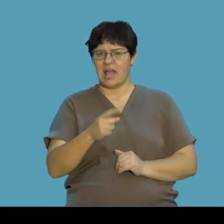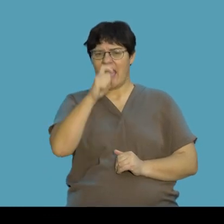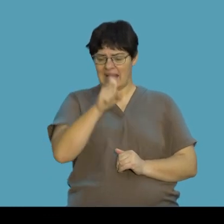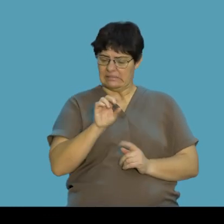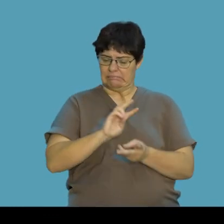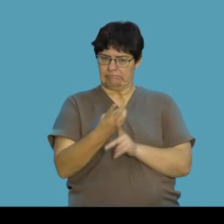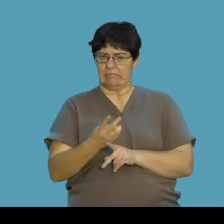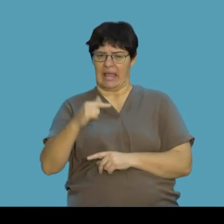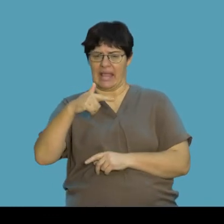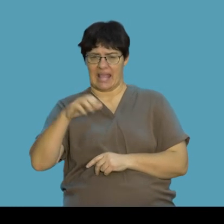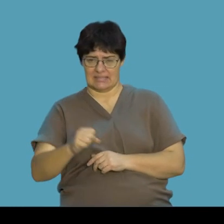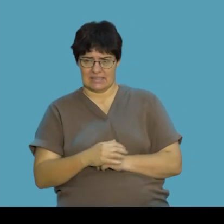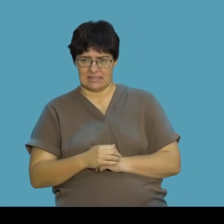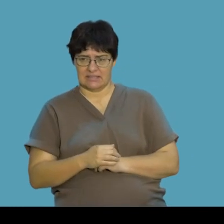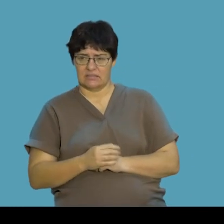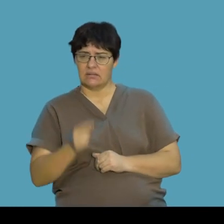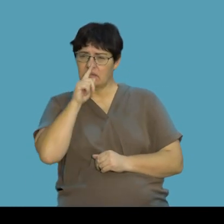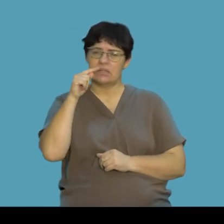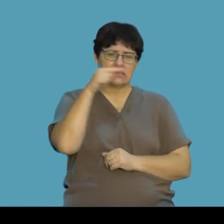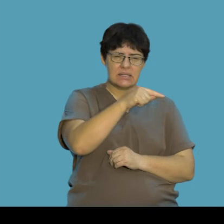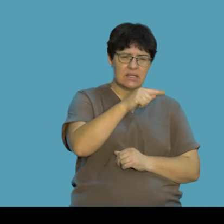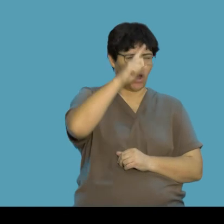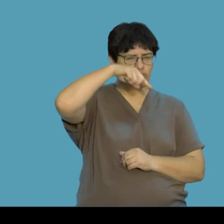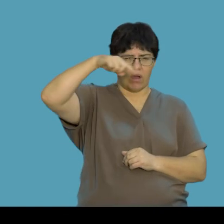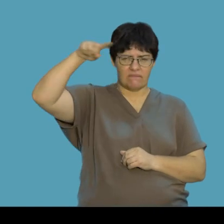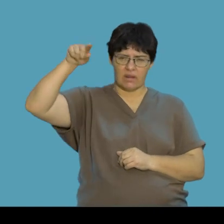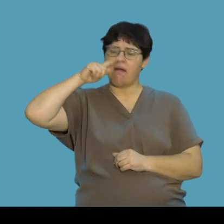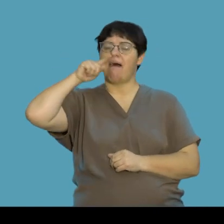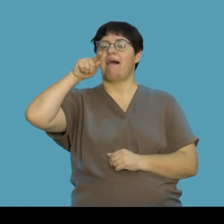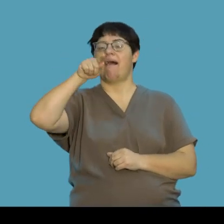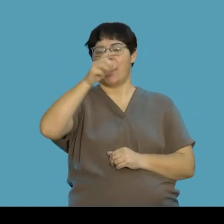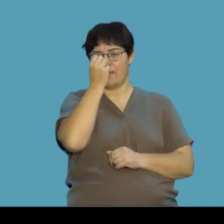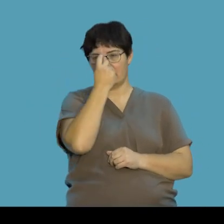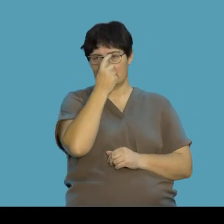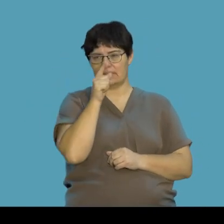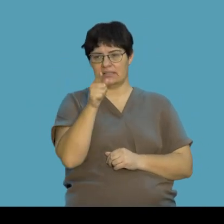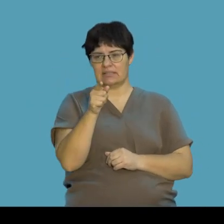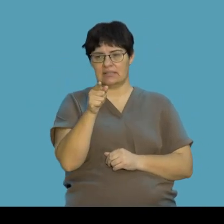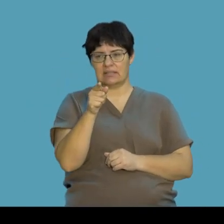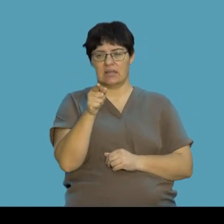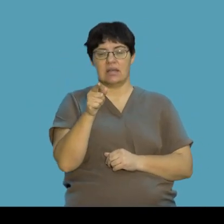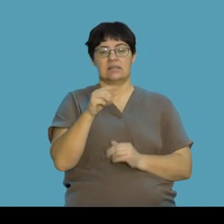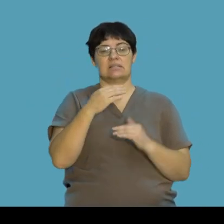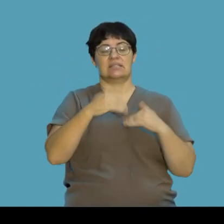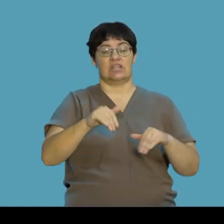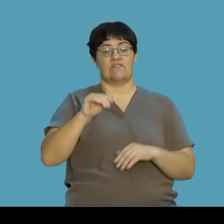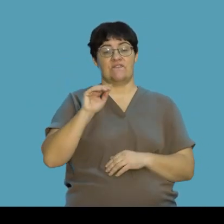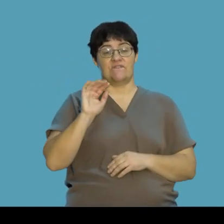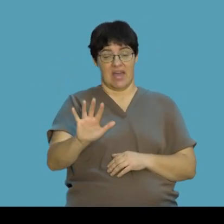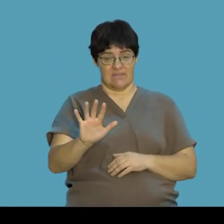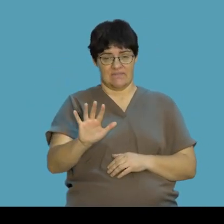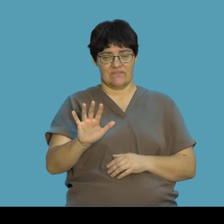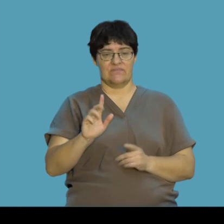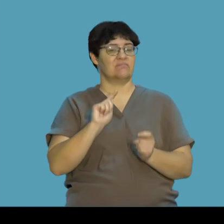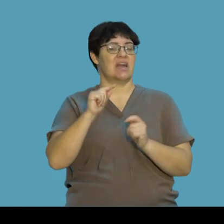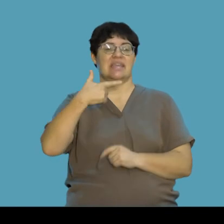if we go back to our graph, we would understand that at stage 5, it's already a gas, and now